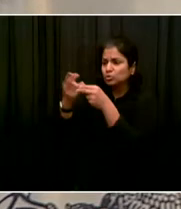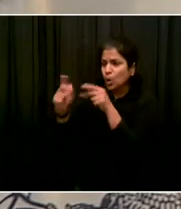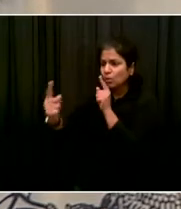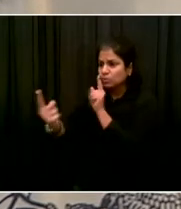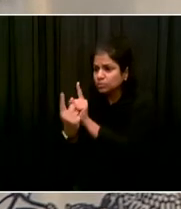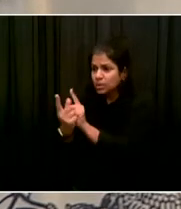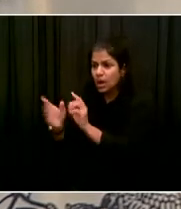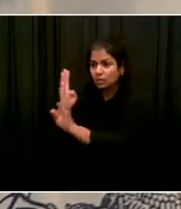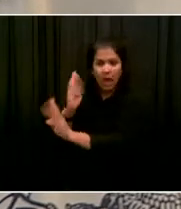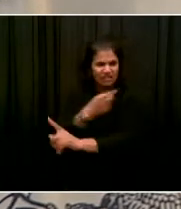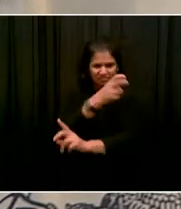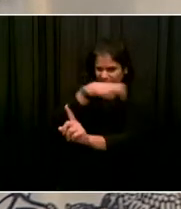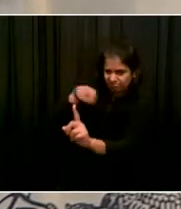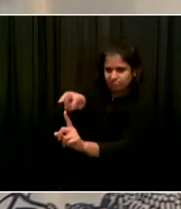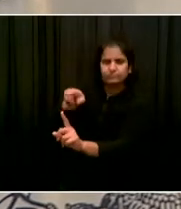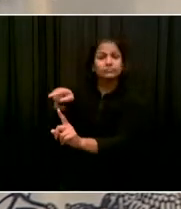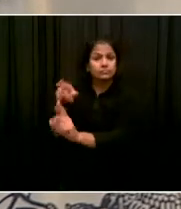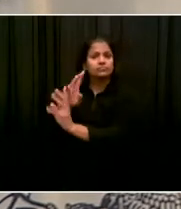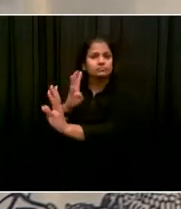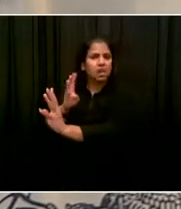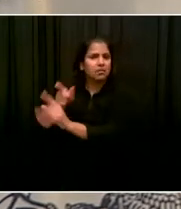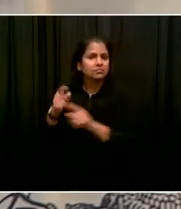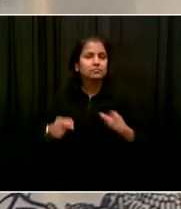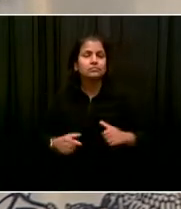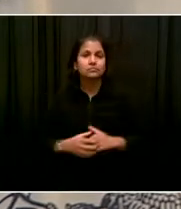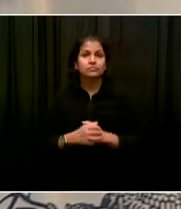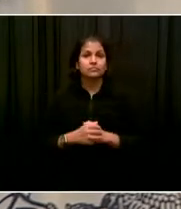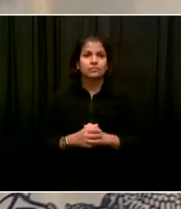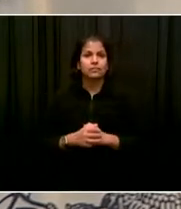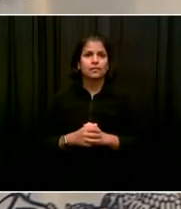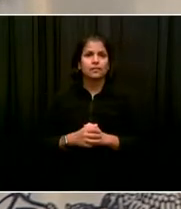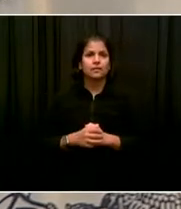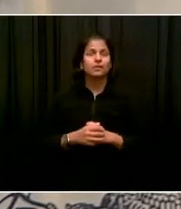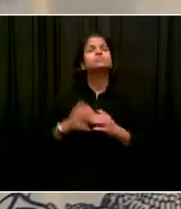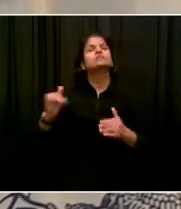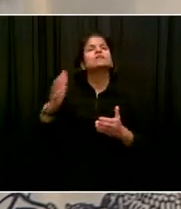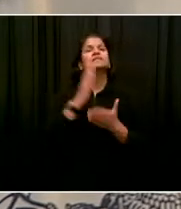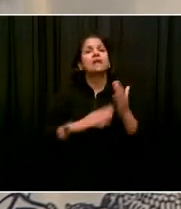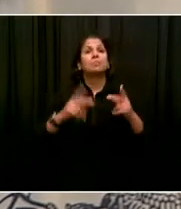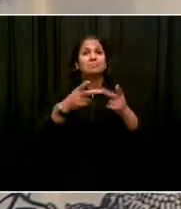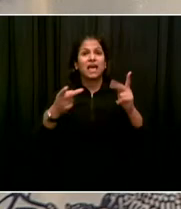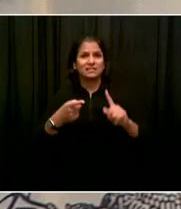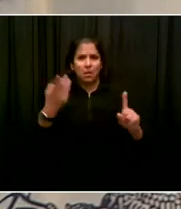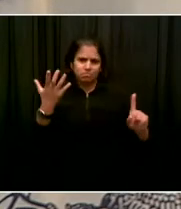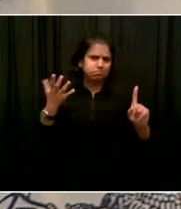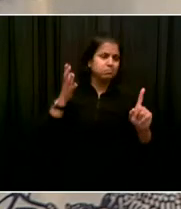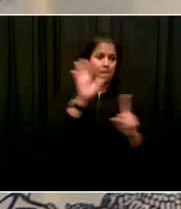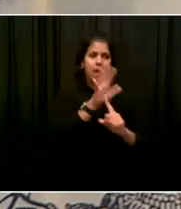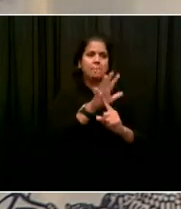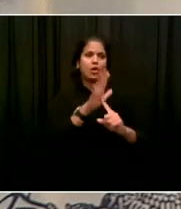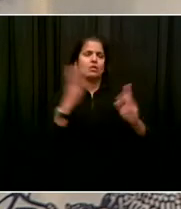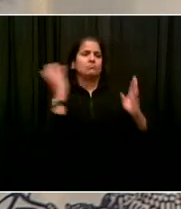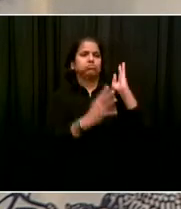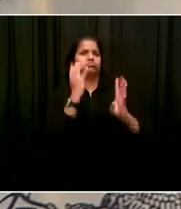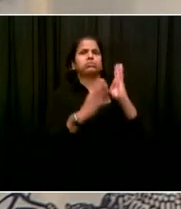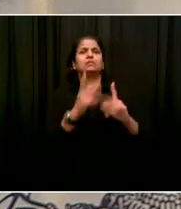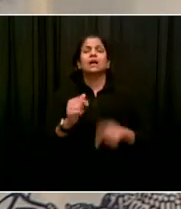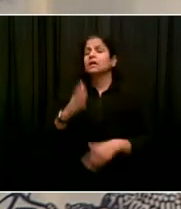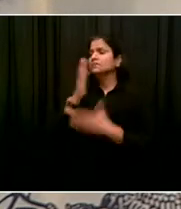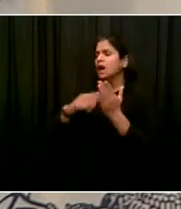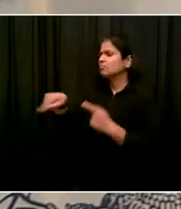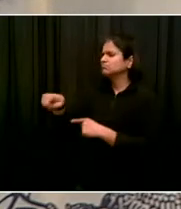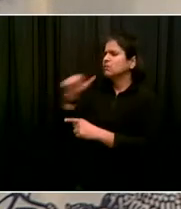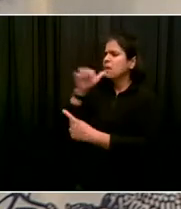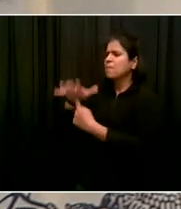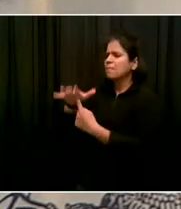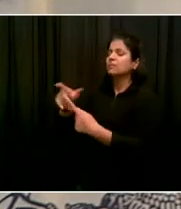there are still plenty of places where we're not experiencing what you're seeing in Sunset Park. Dr. Katz, you start. Yes,